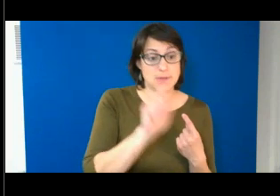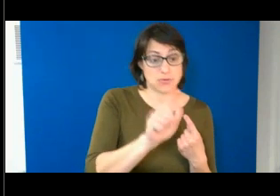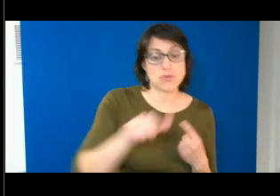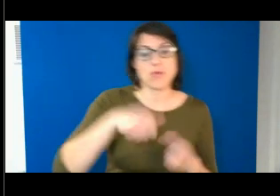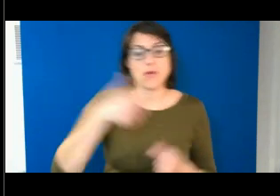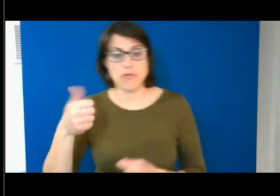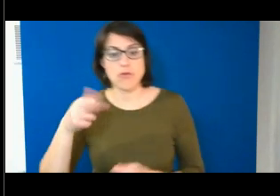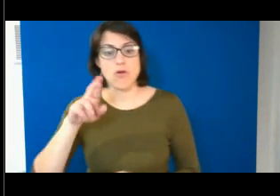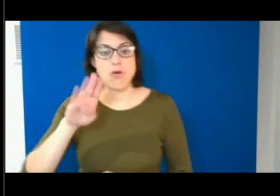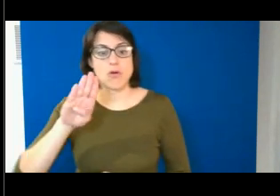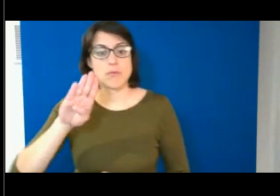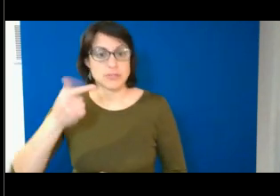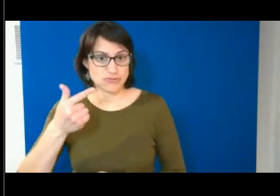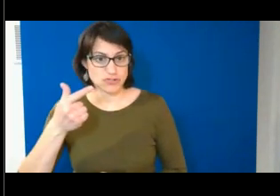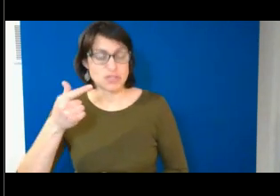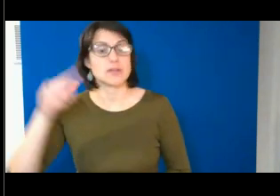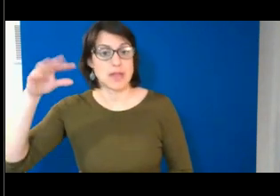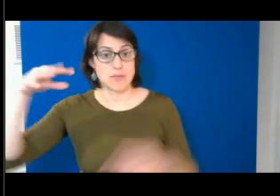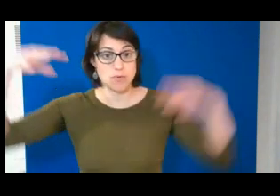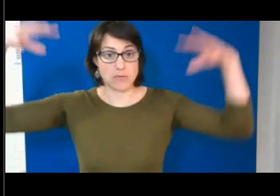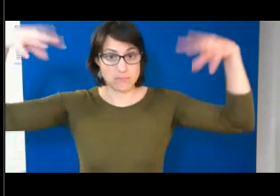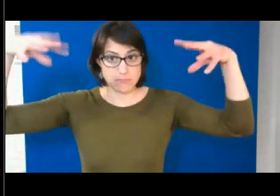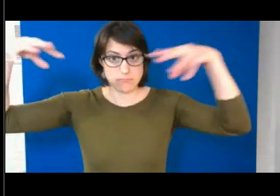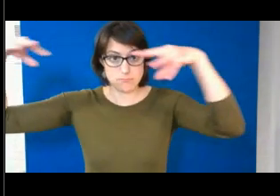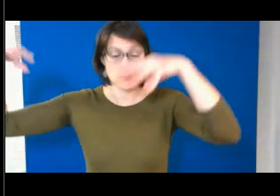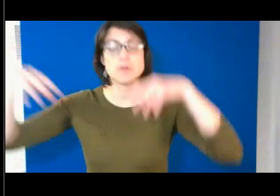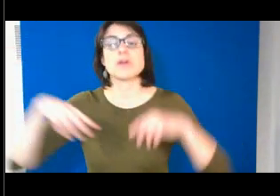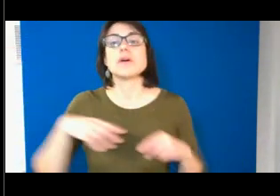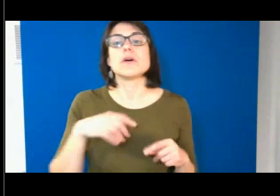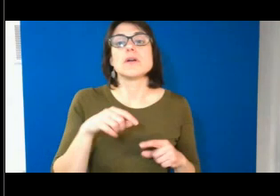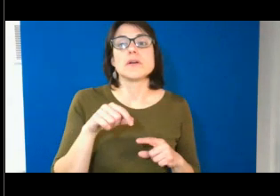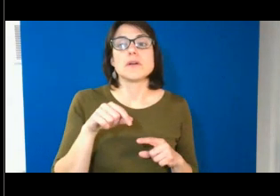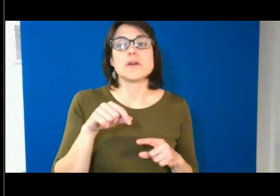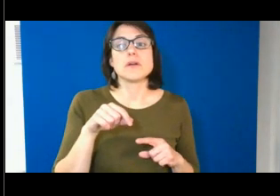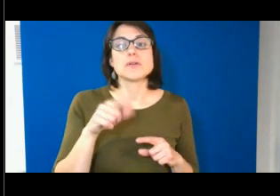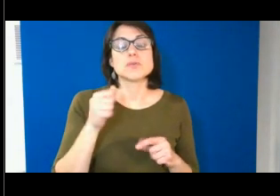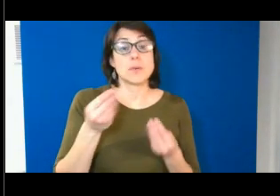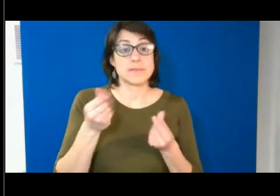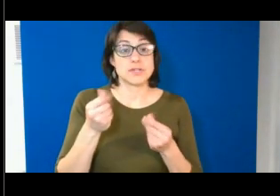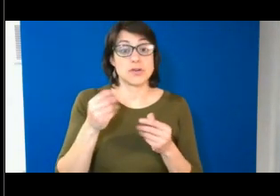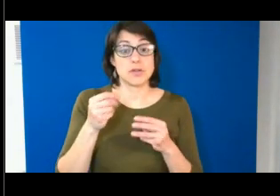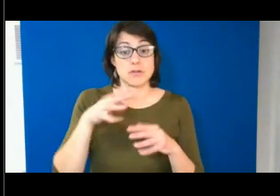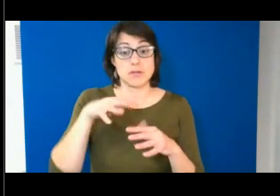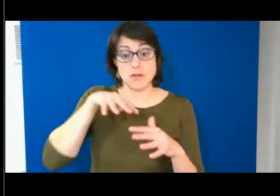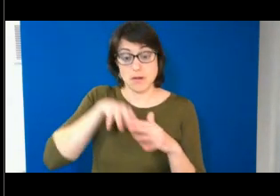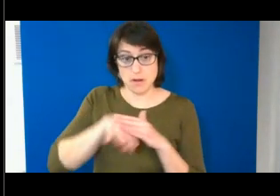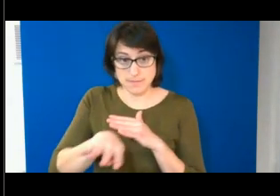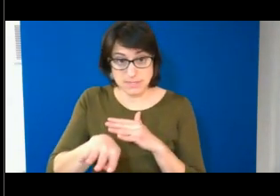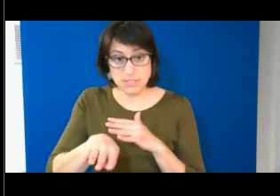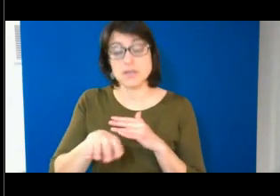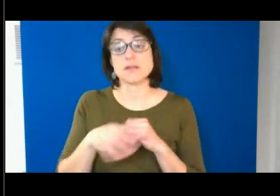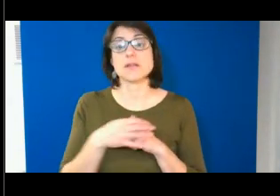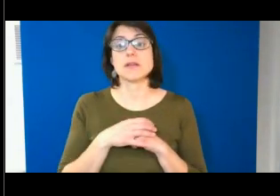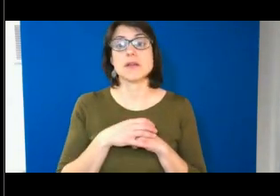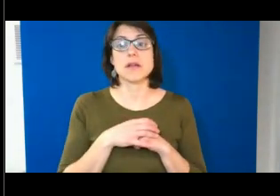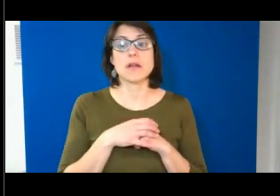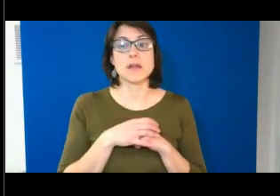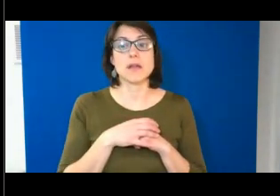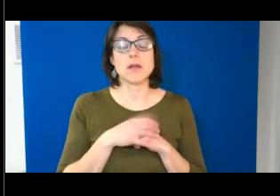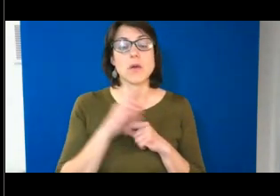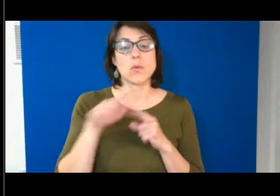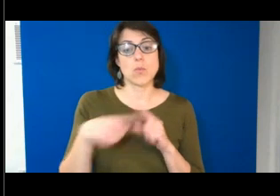on the floor, on the flow. And so the material comes in, and then when we get the